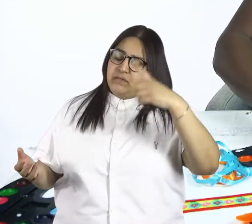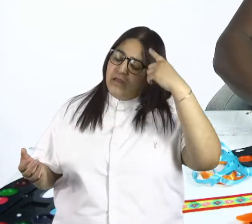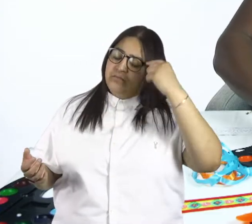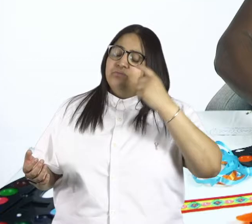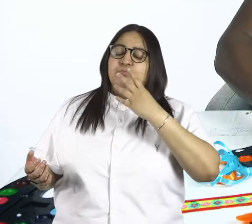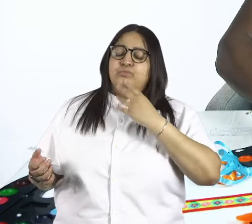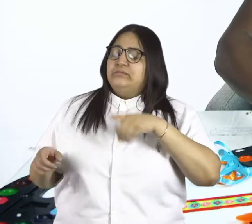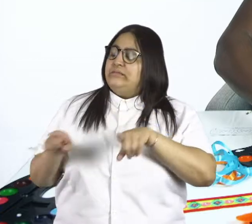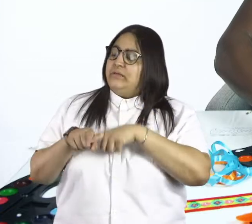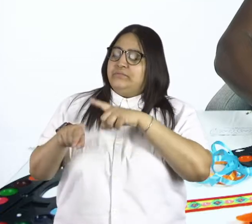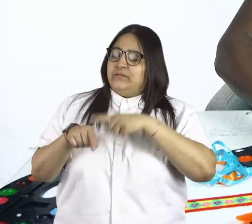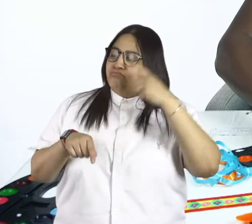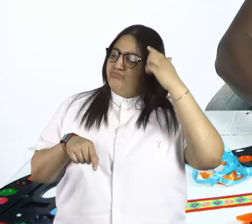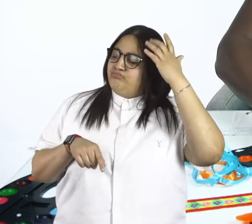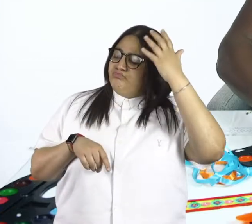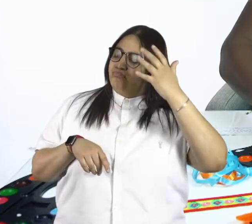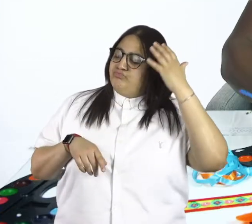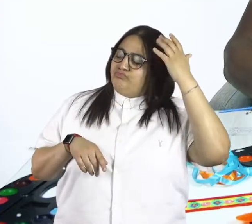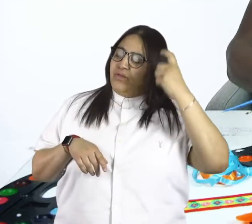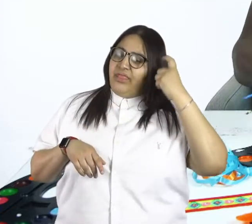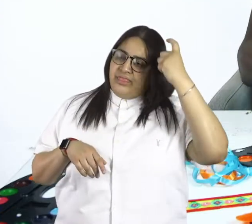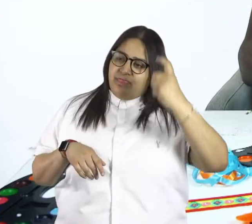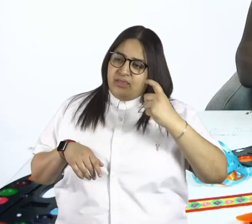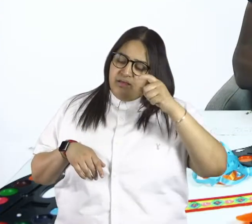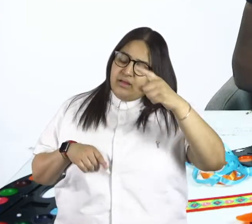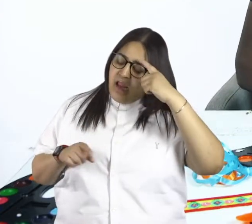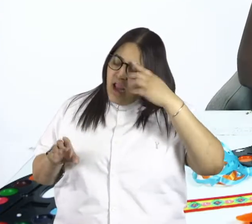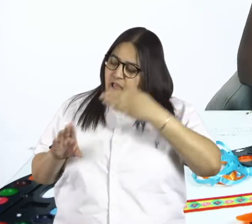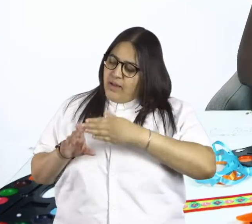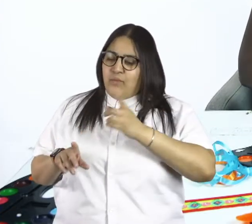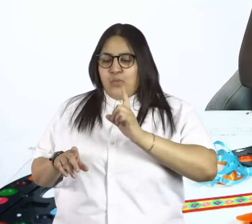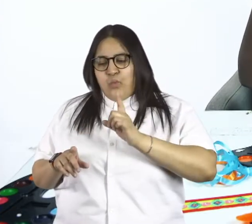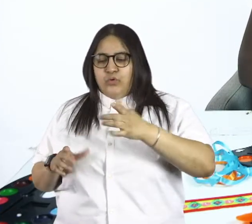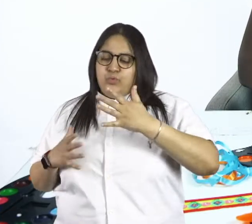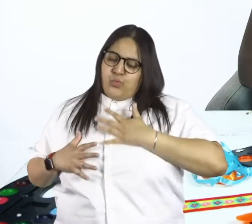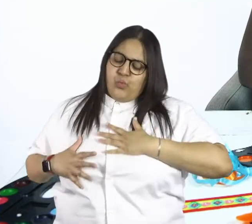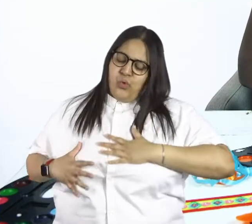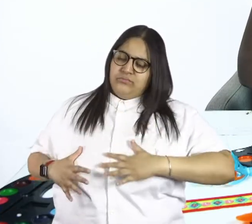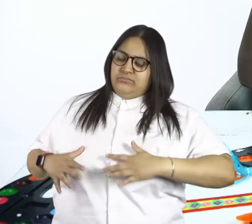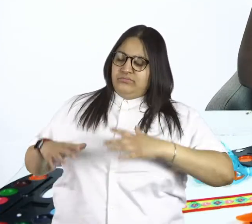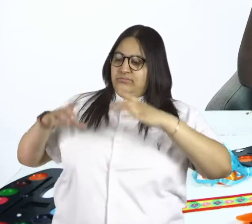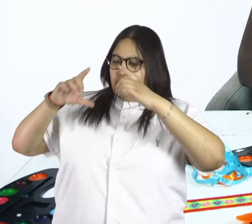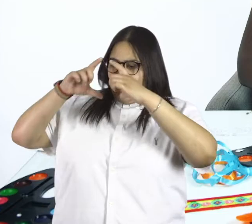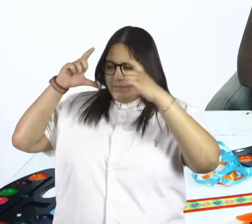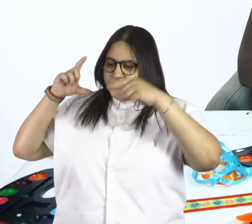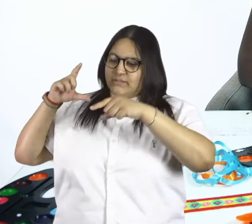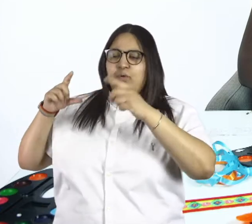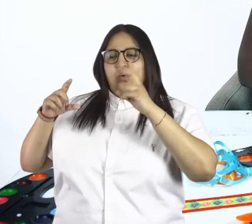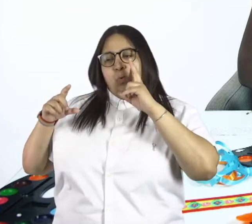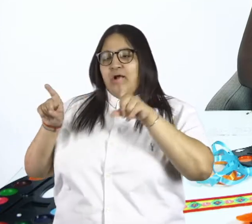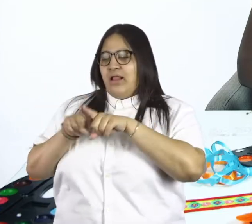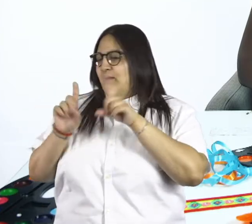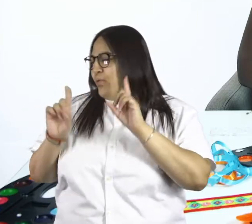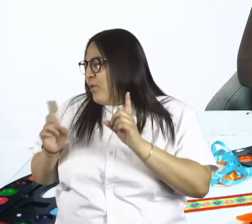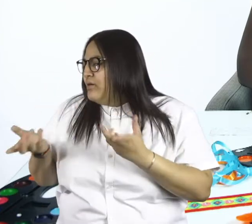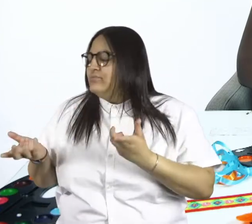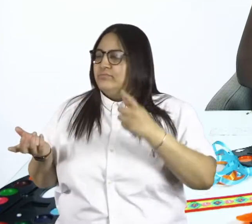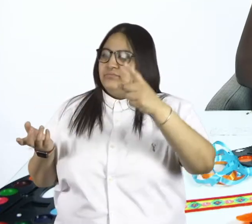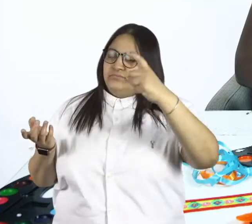to look like? What's my end goal? What's the finished product that I want to achieve? And you can also think of the colors that you